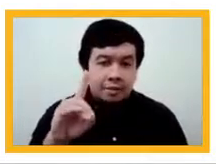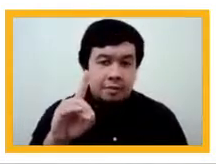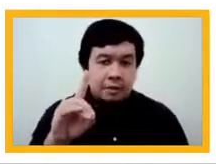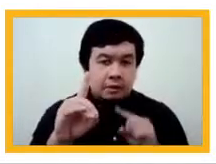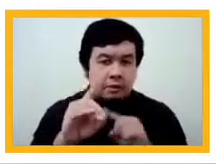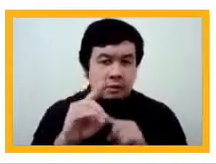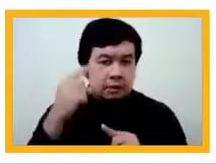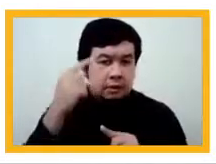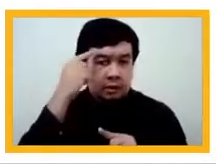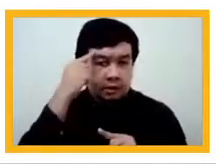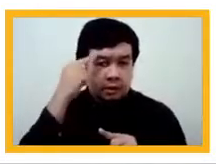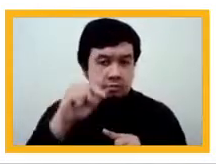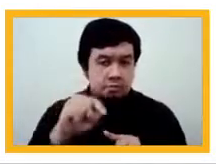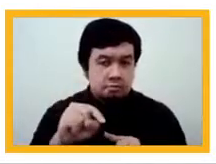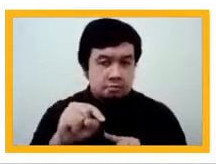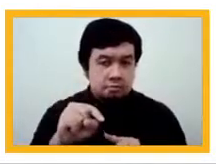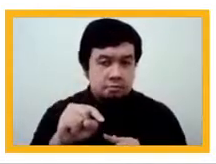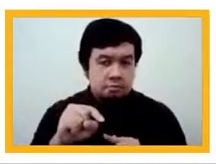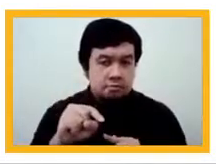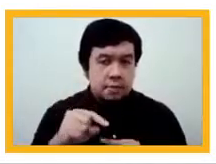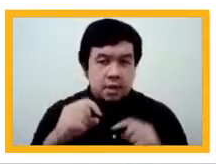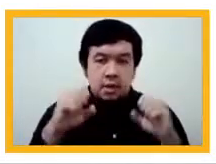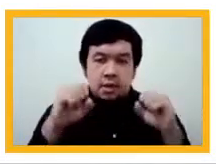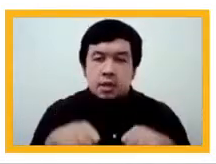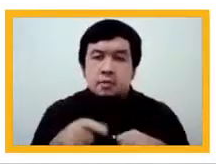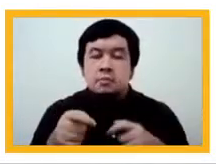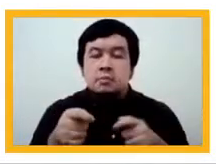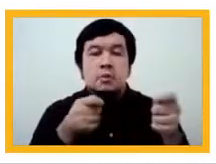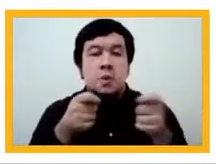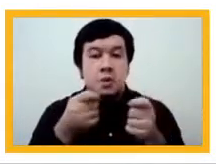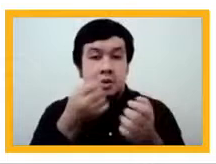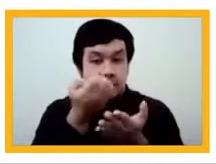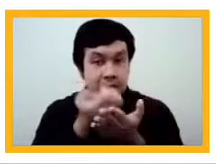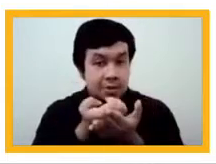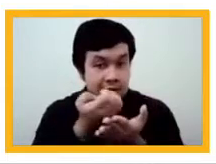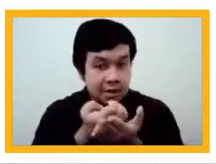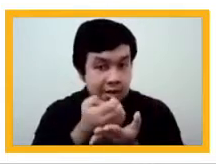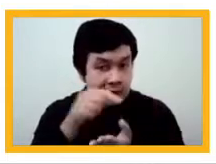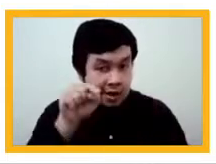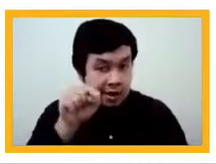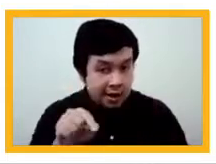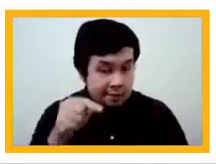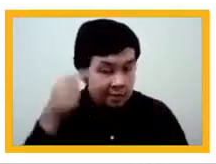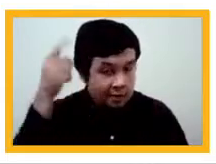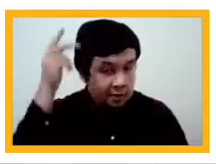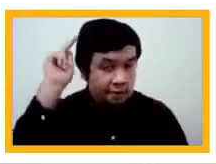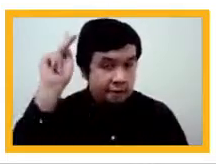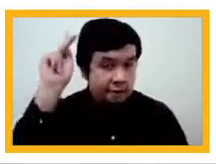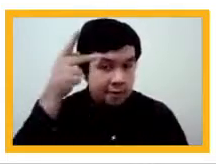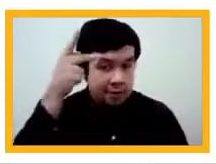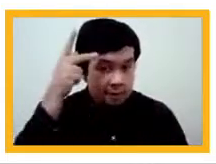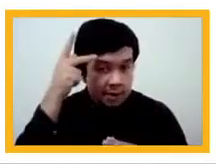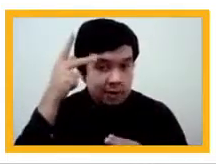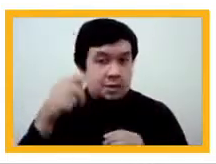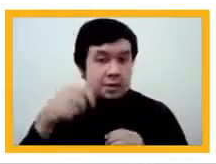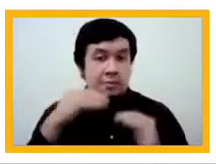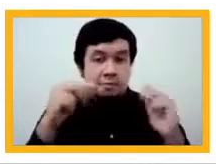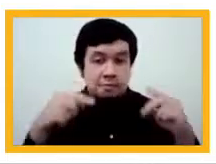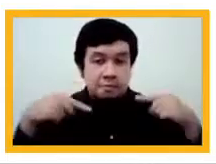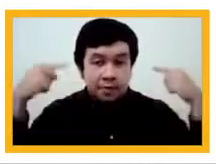and economic affairs through lobbying and the ability to influence labor market.